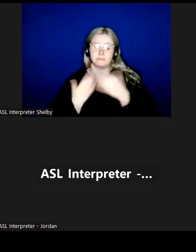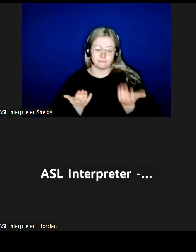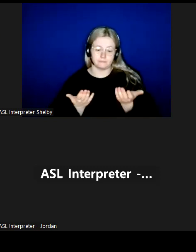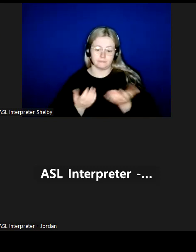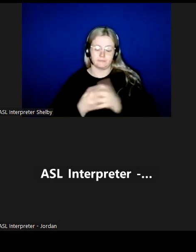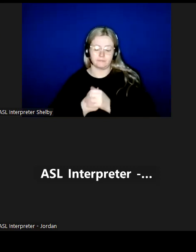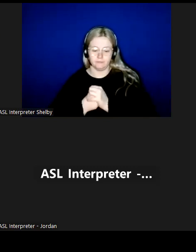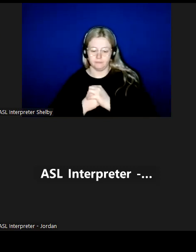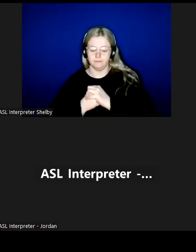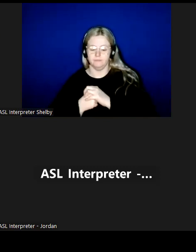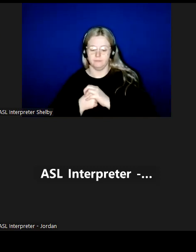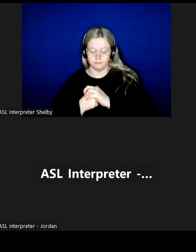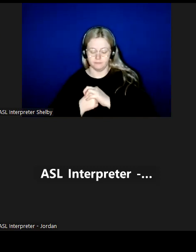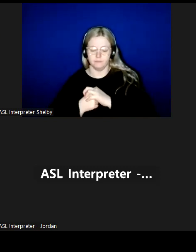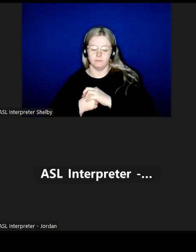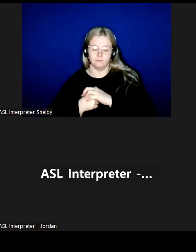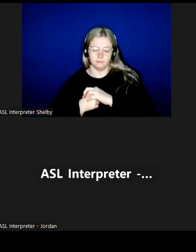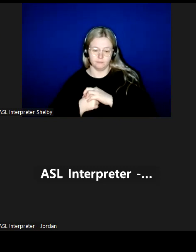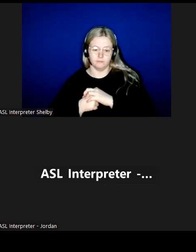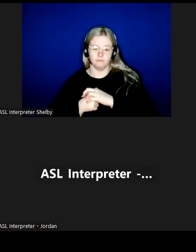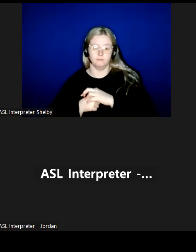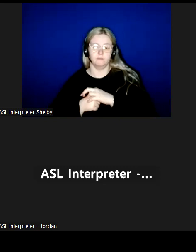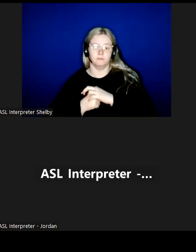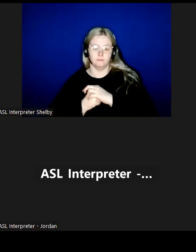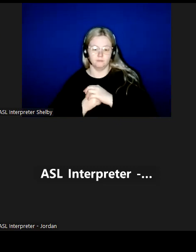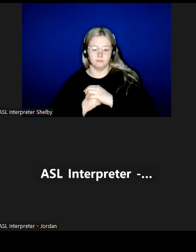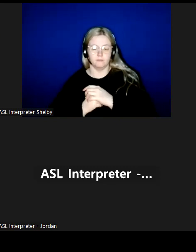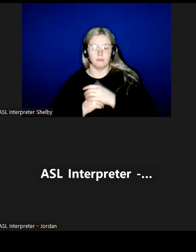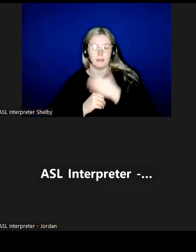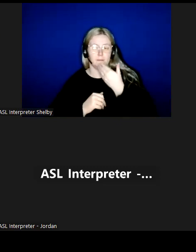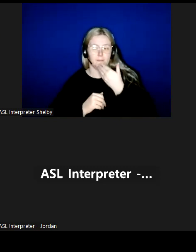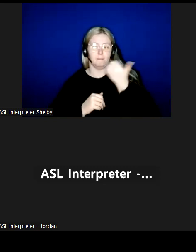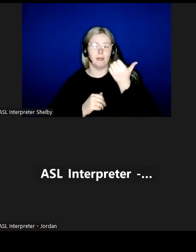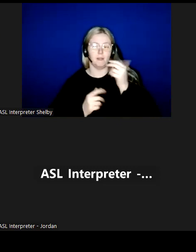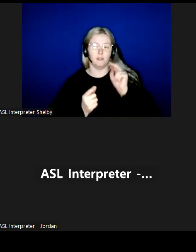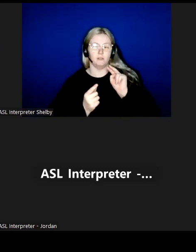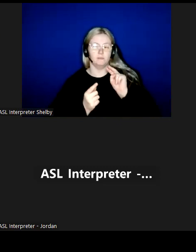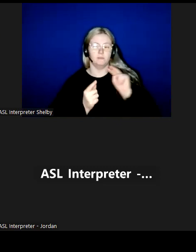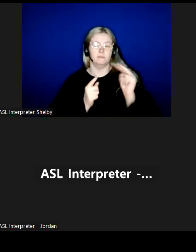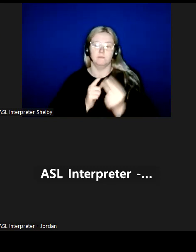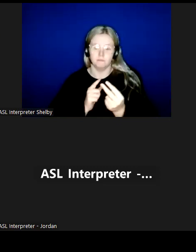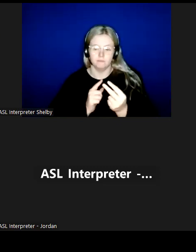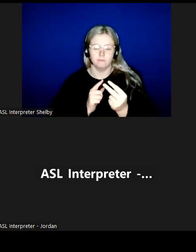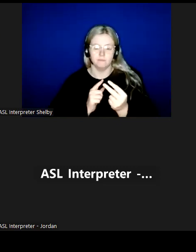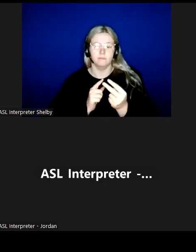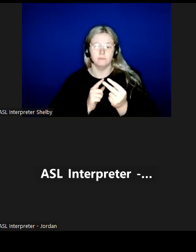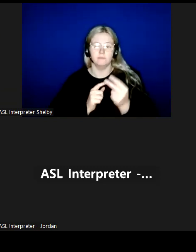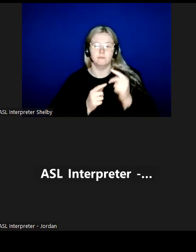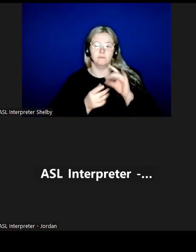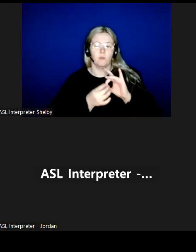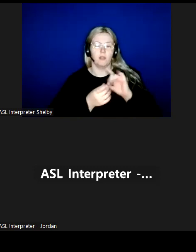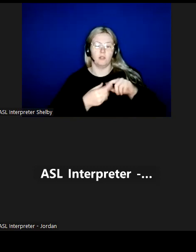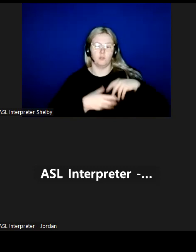However, a more healthy way to think about grief and a more realistic way to think about